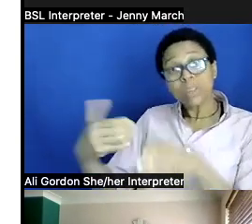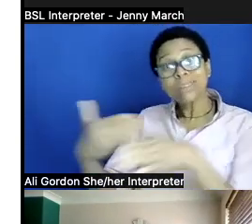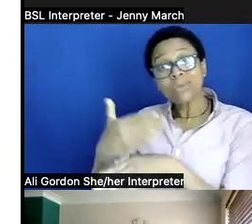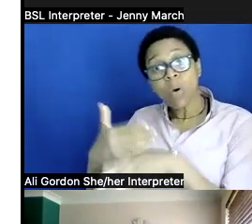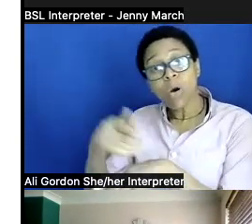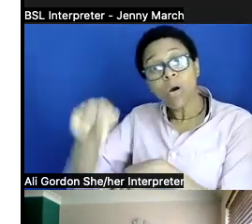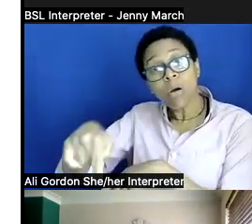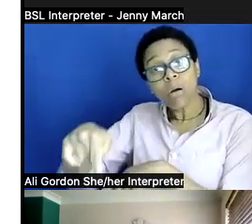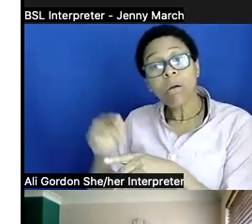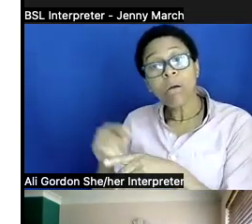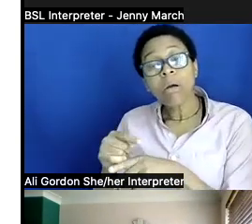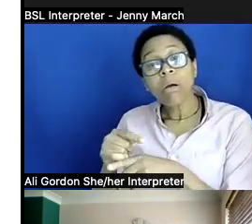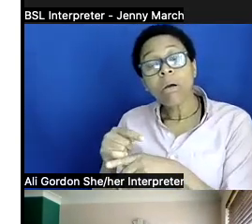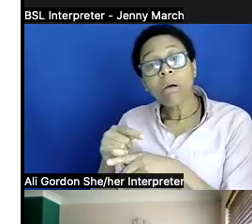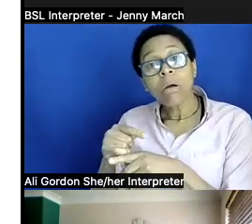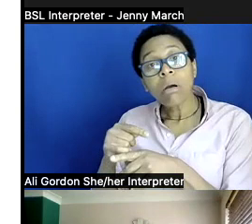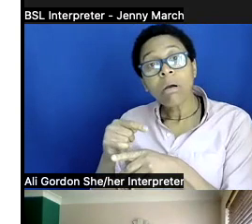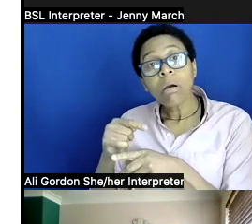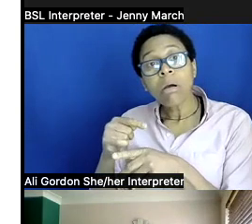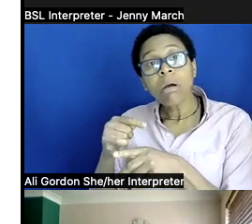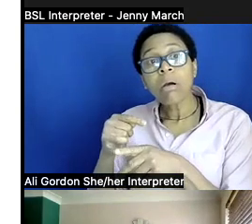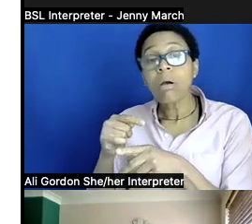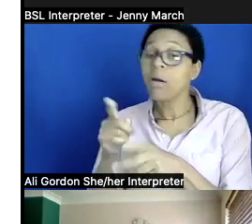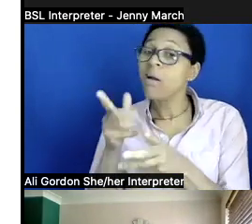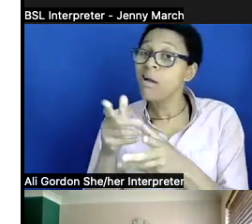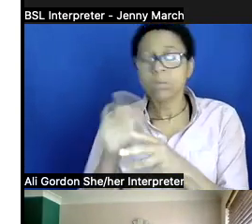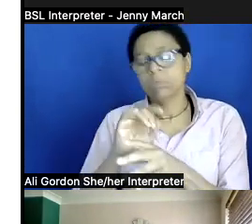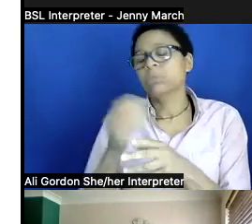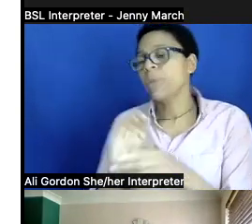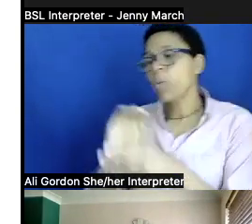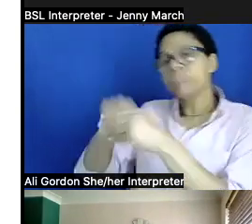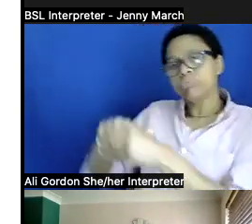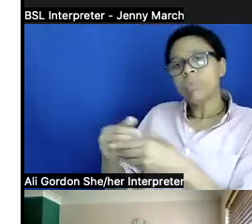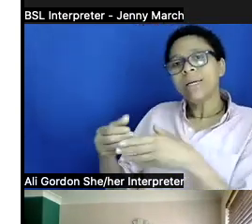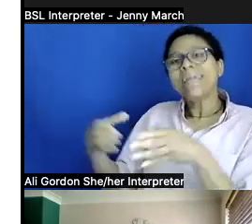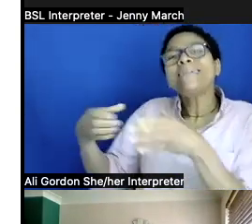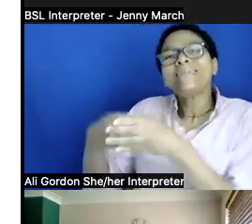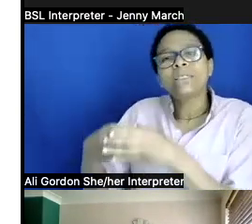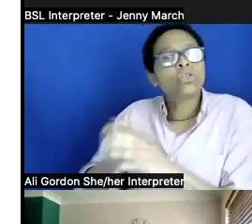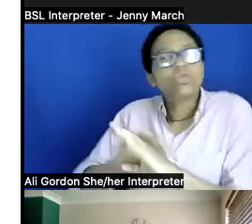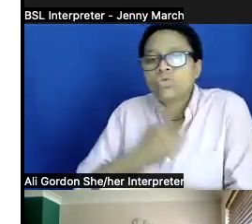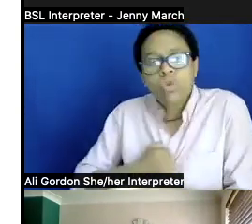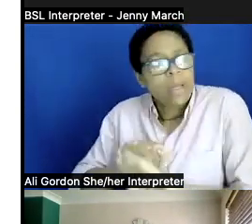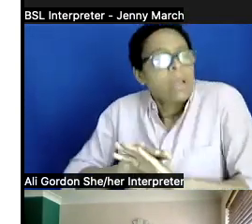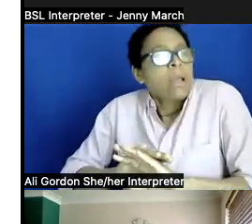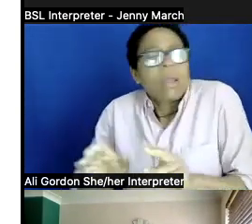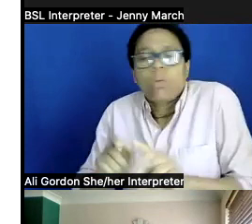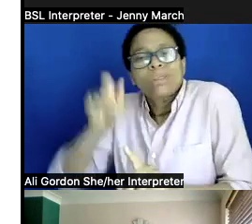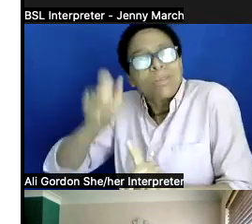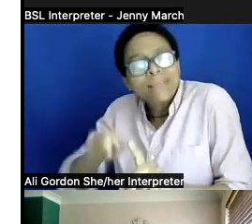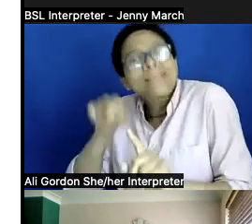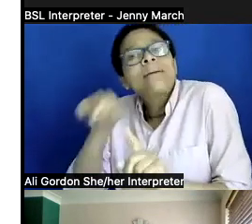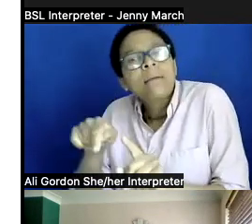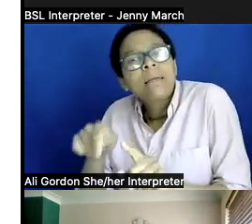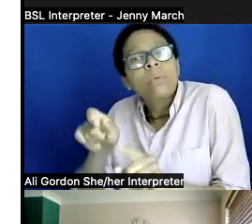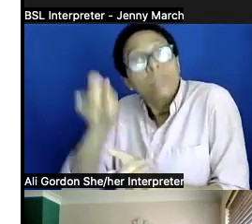Yeah, so it was a different kind of way of looking at things. And yeah, we had this little quote here about